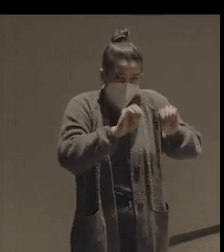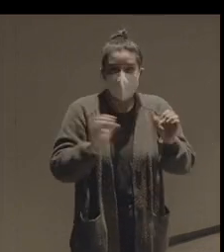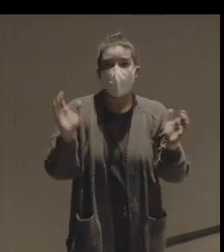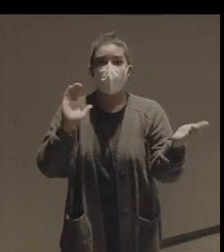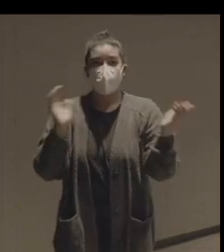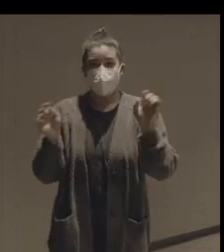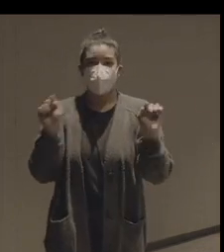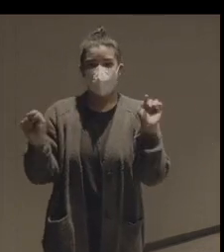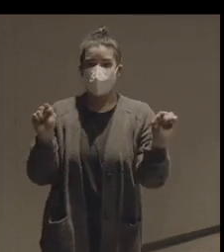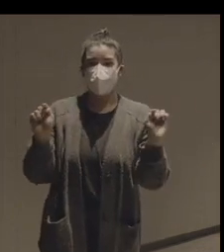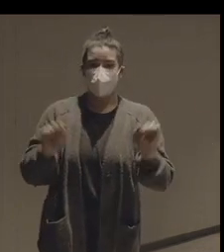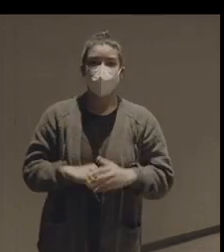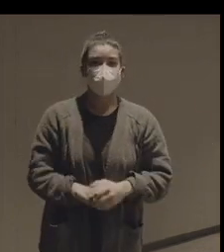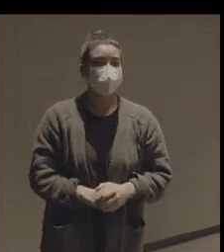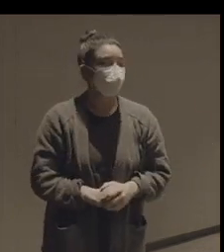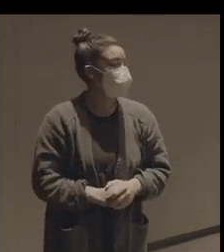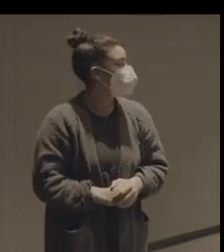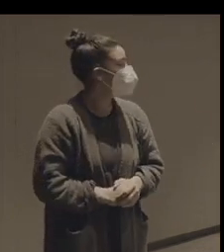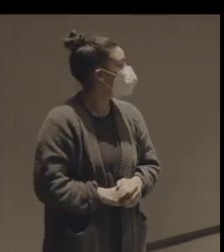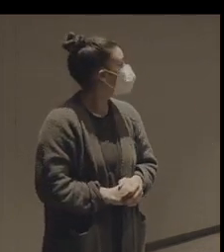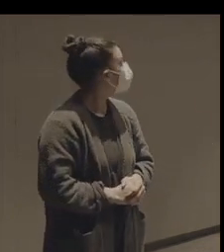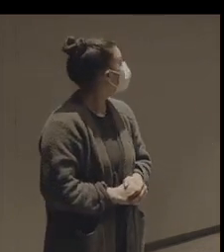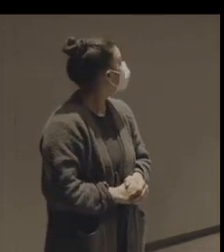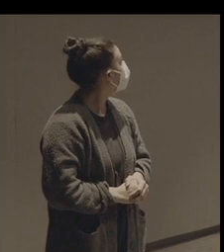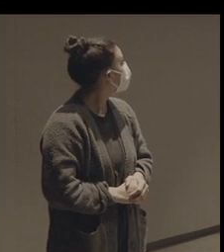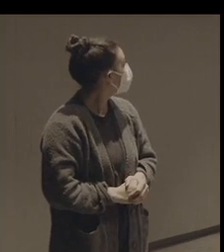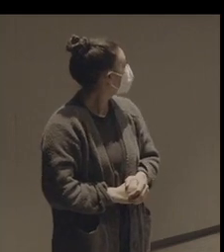art establishment.